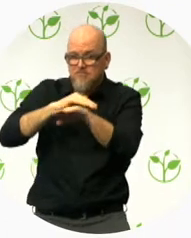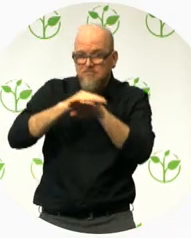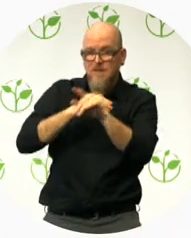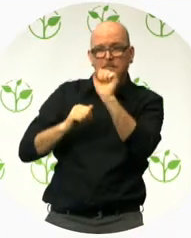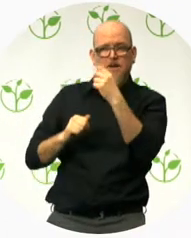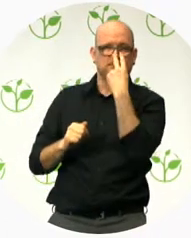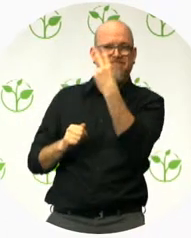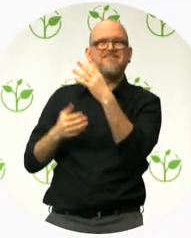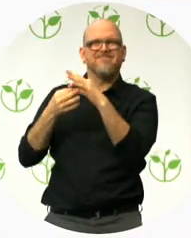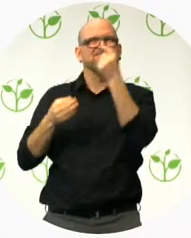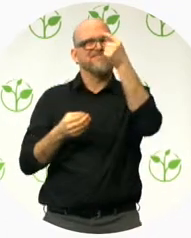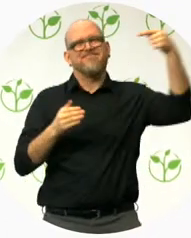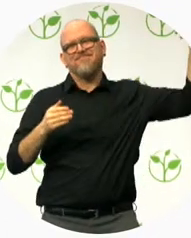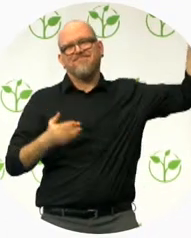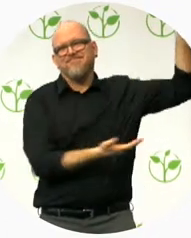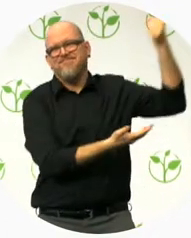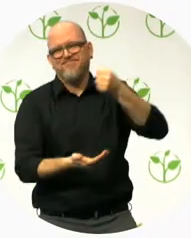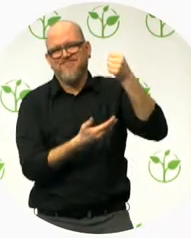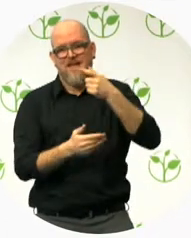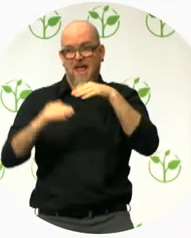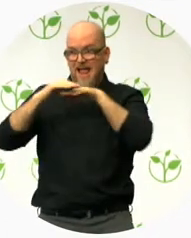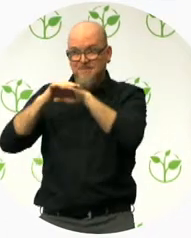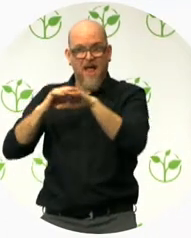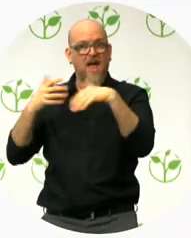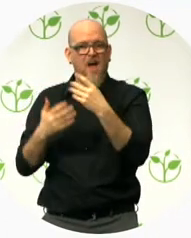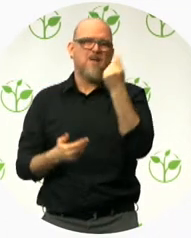barriers. Accessibility is much more.